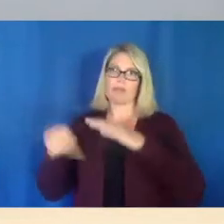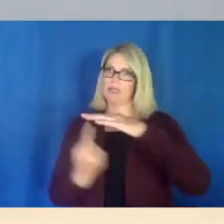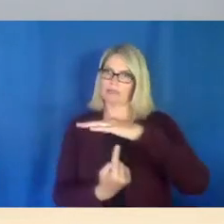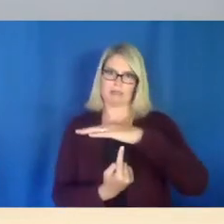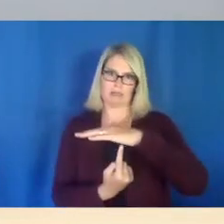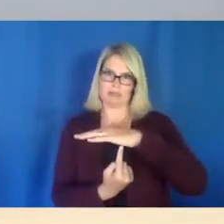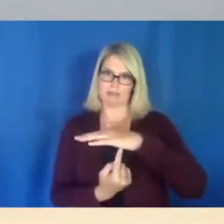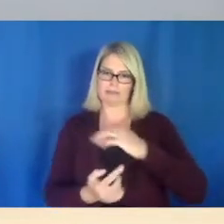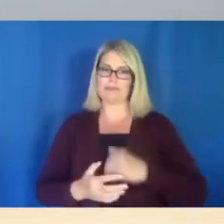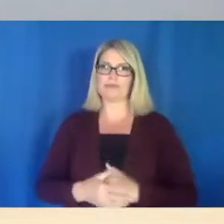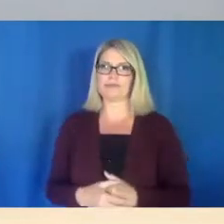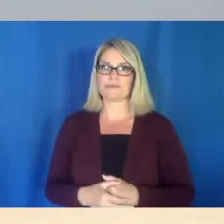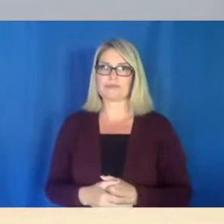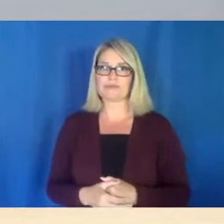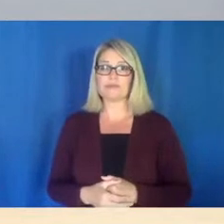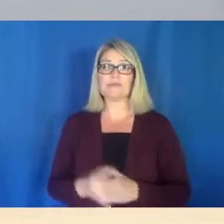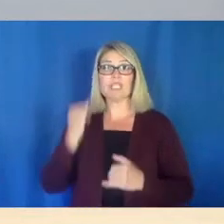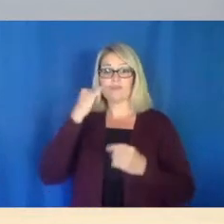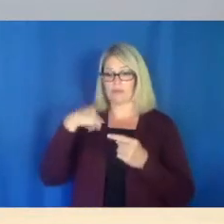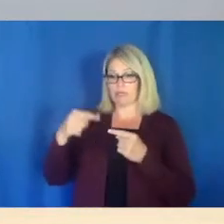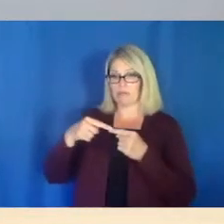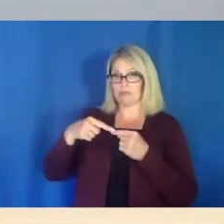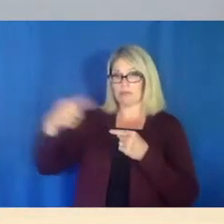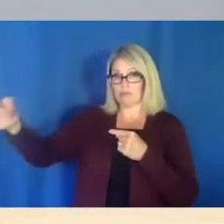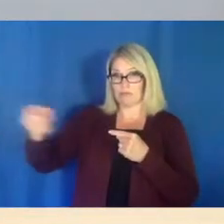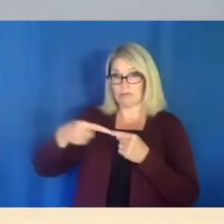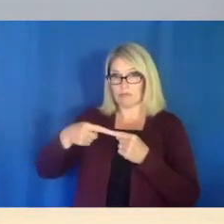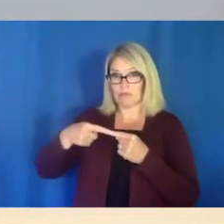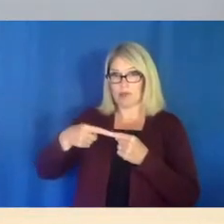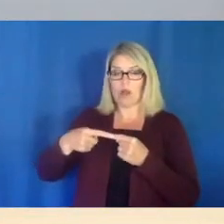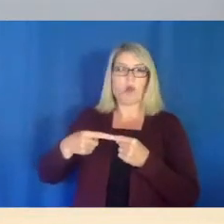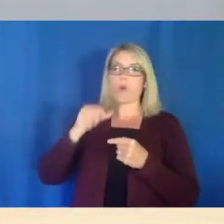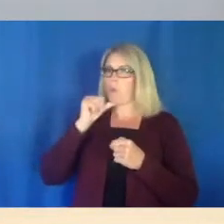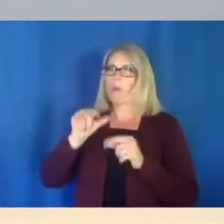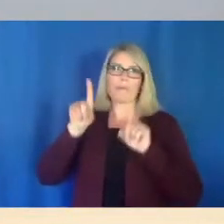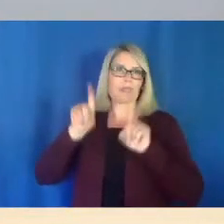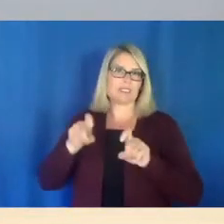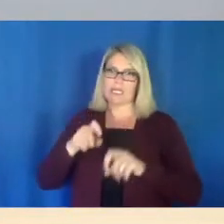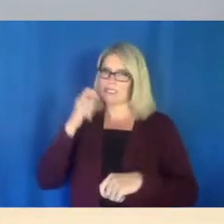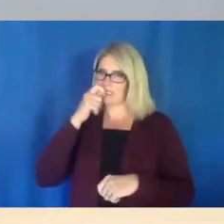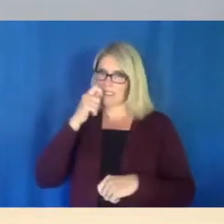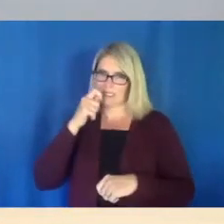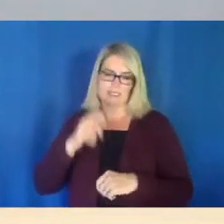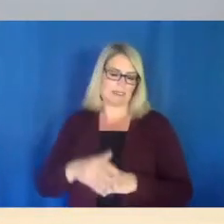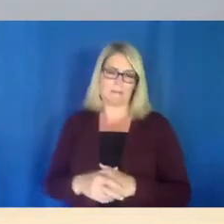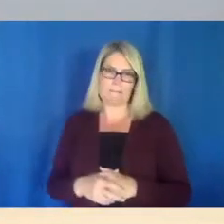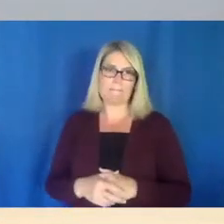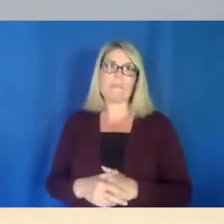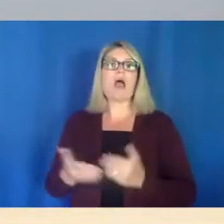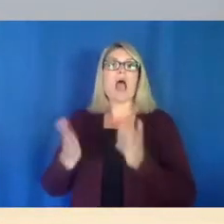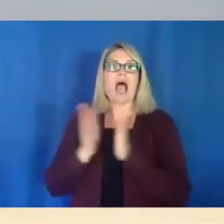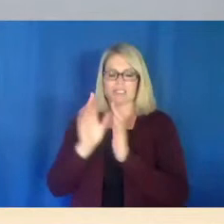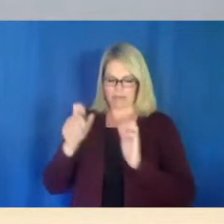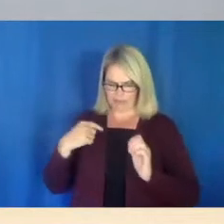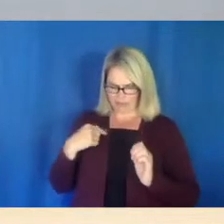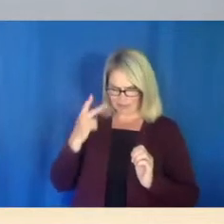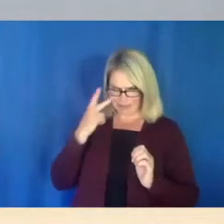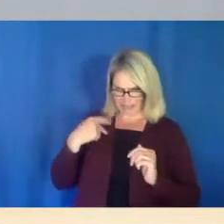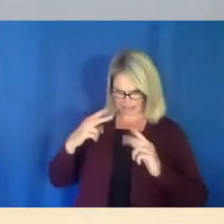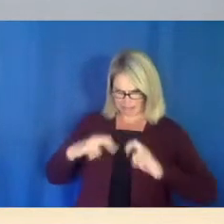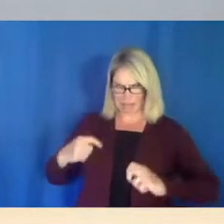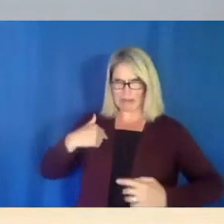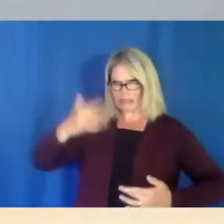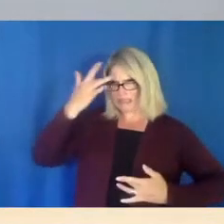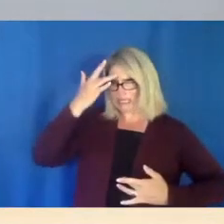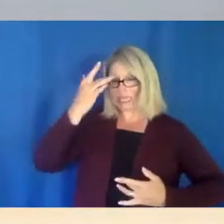Those doing same-day travel within Atlantic Canada will not be tested at points of entry and instead will be asked to monitor for COVID symptoms and tested if